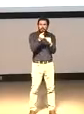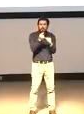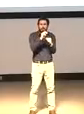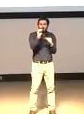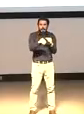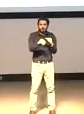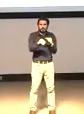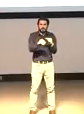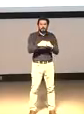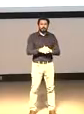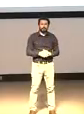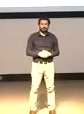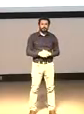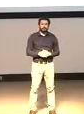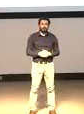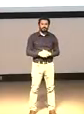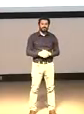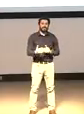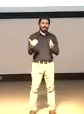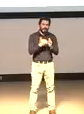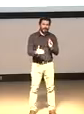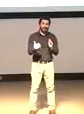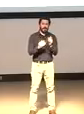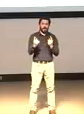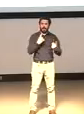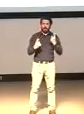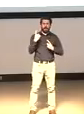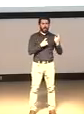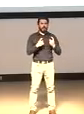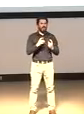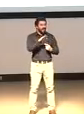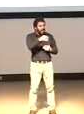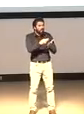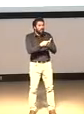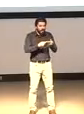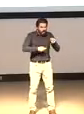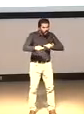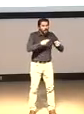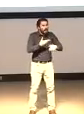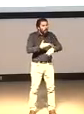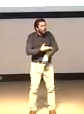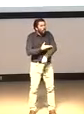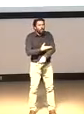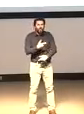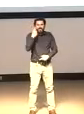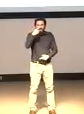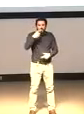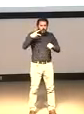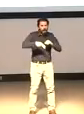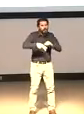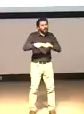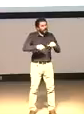I've been asked many times, with our budget improving, why do we need to continue the cost-cutting